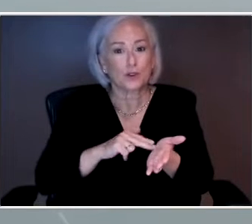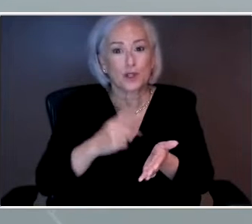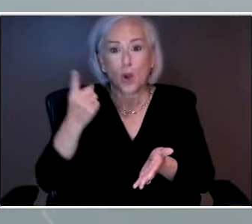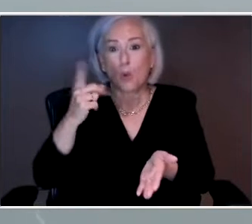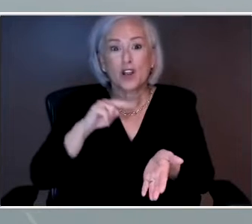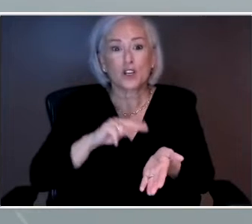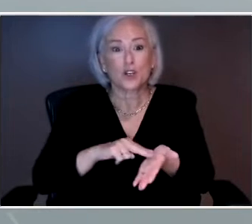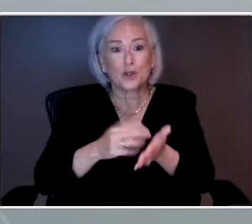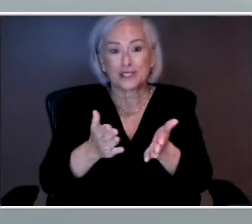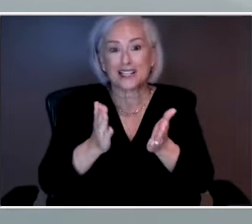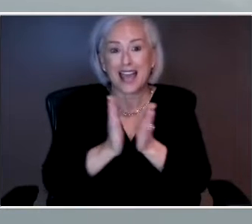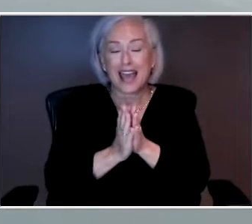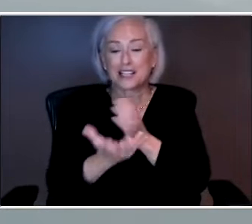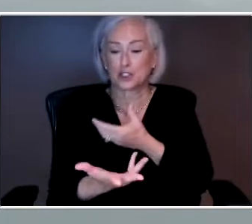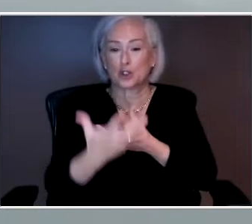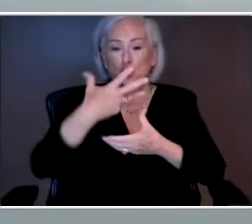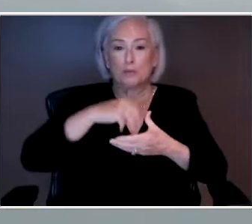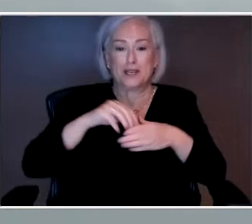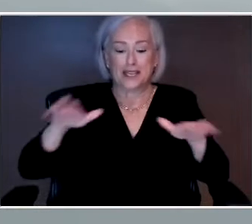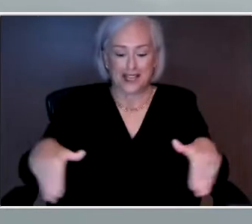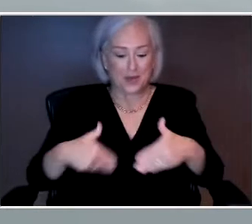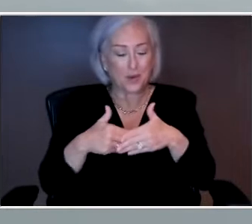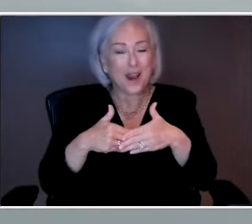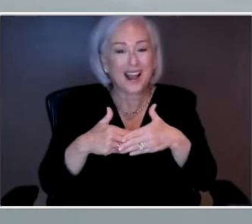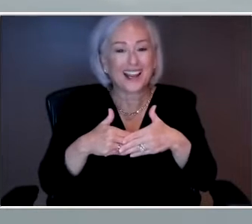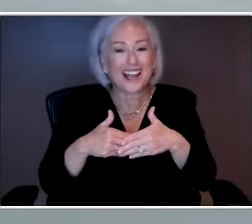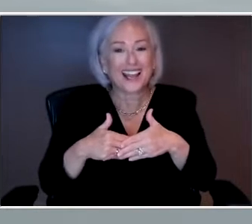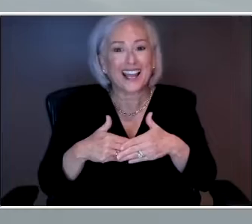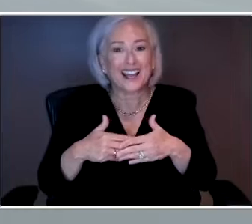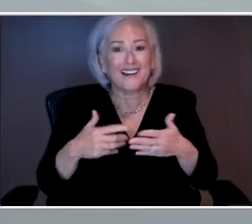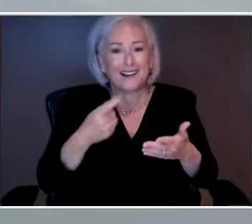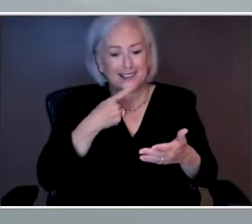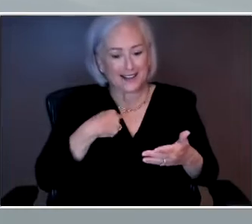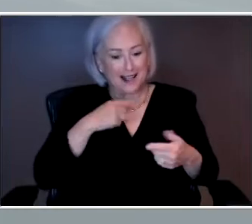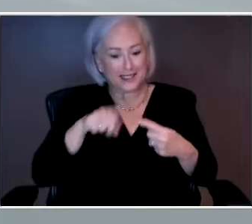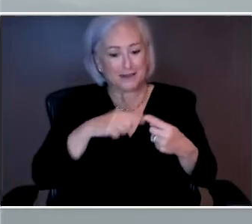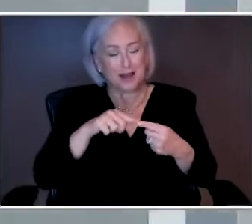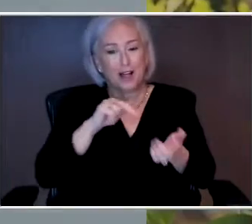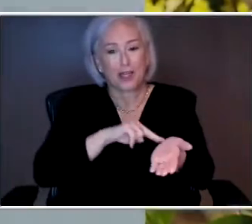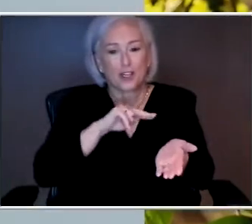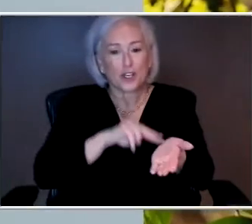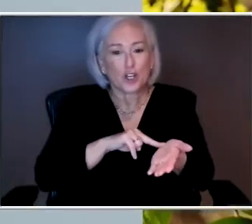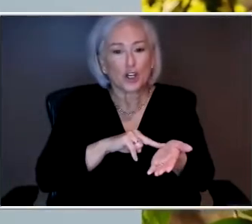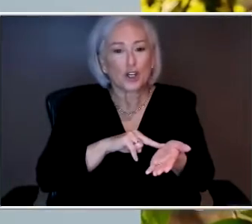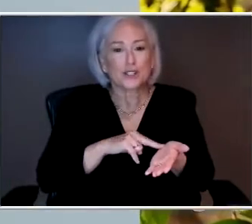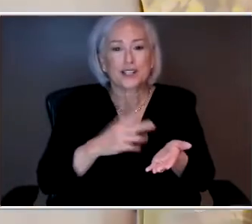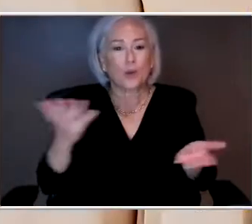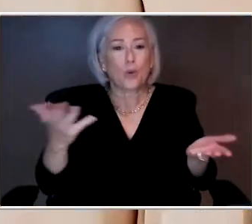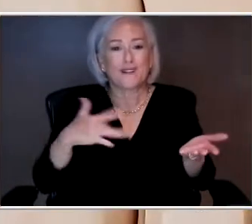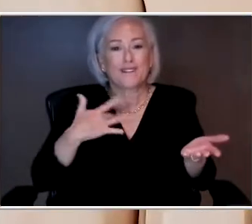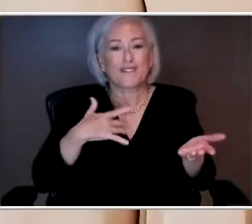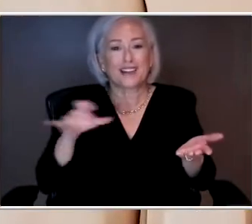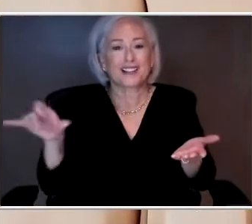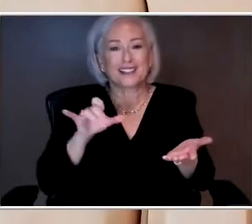Tell us about her. What was it like getting all dressed up and standing beside her?